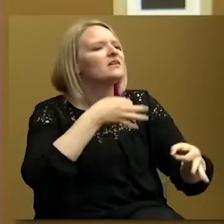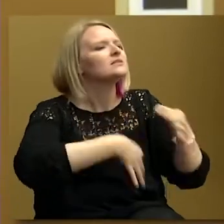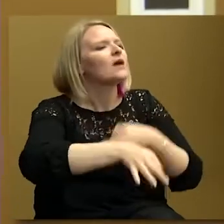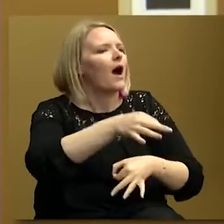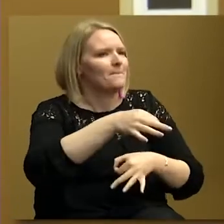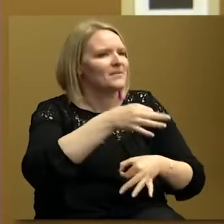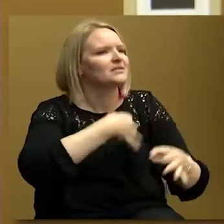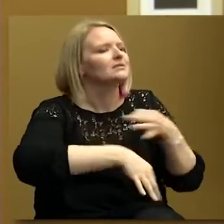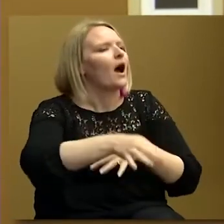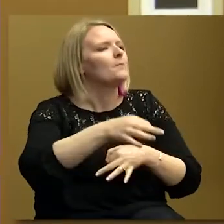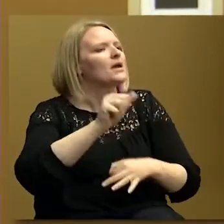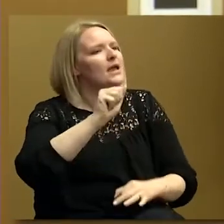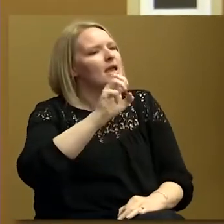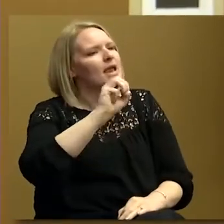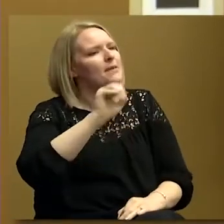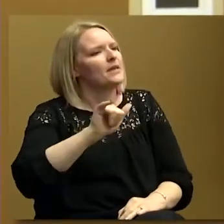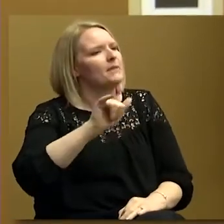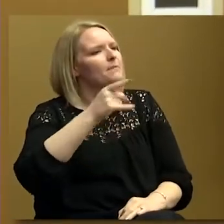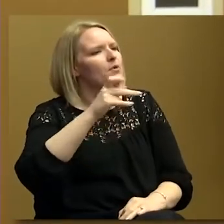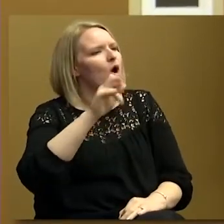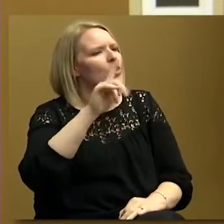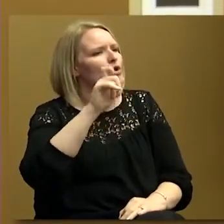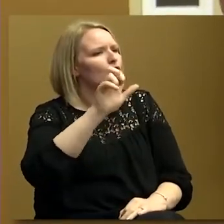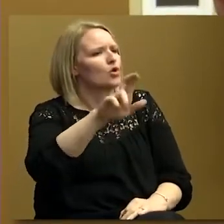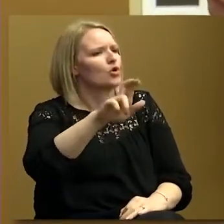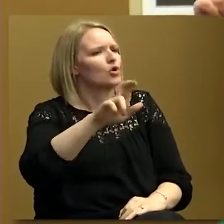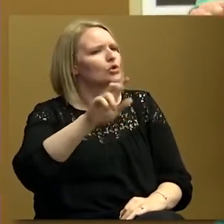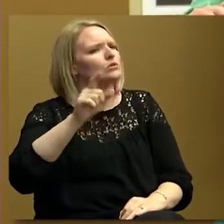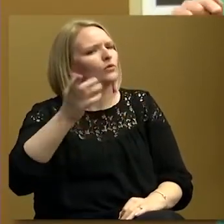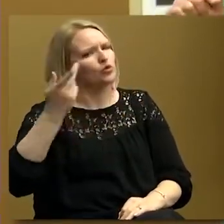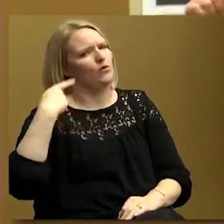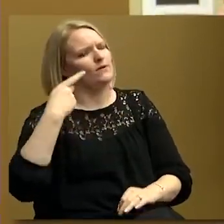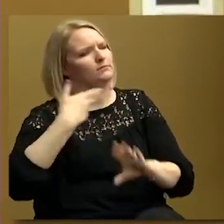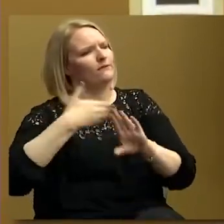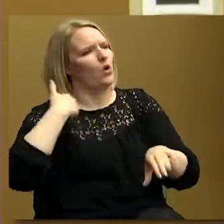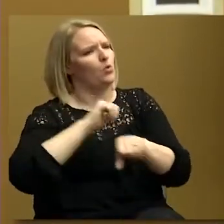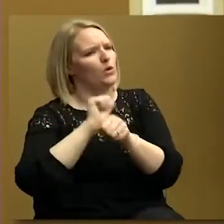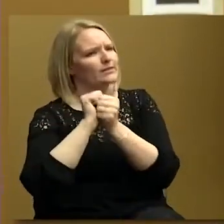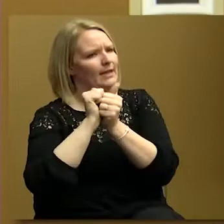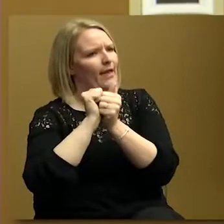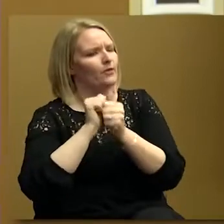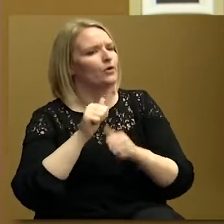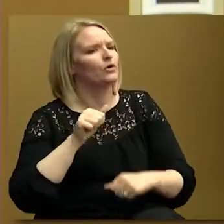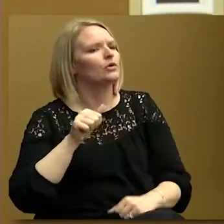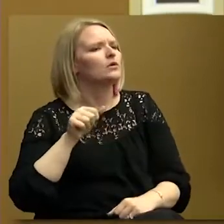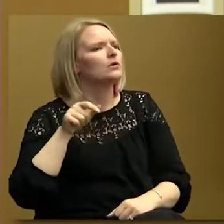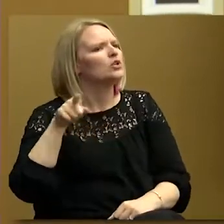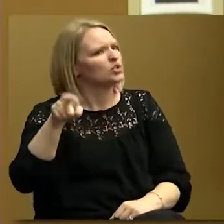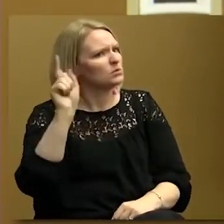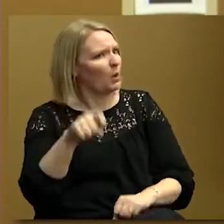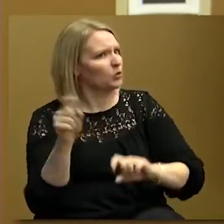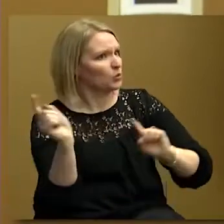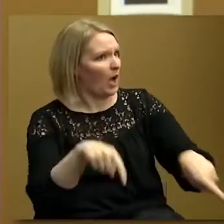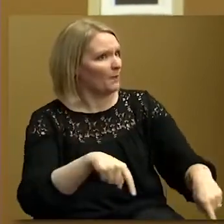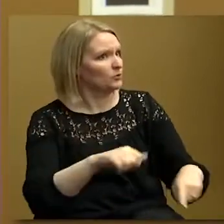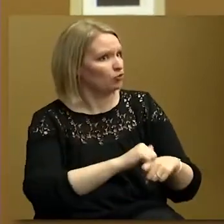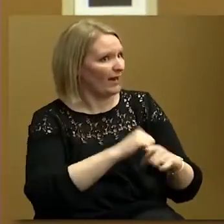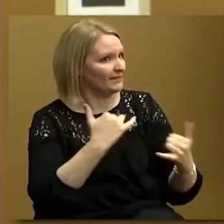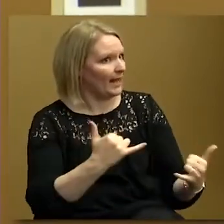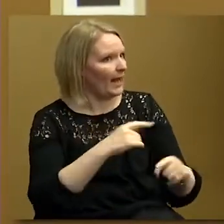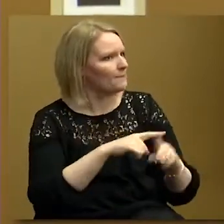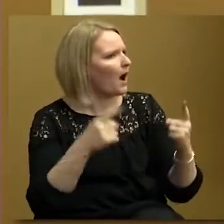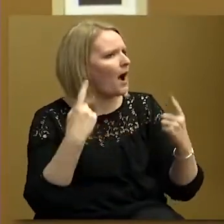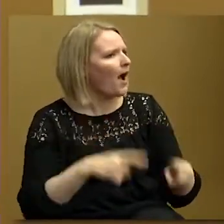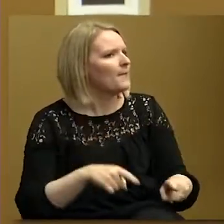actually Amy Parker, who was my former colleague, was supposed to have done this training. She